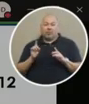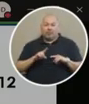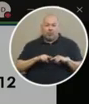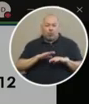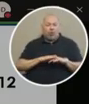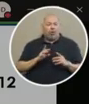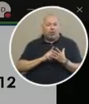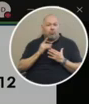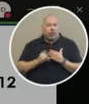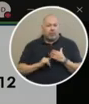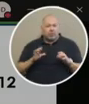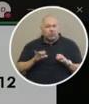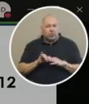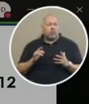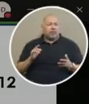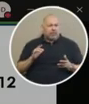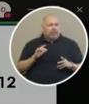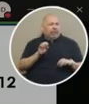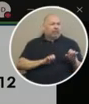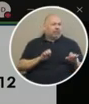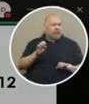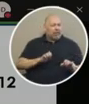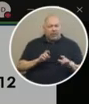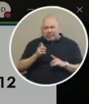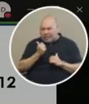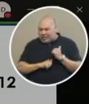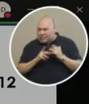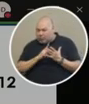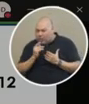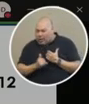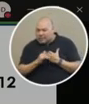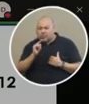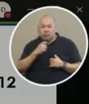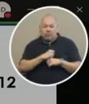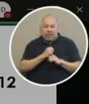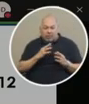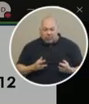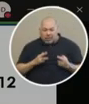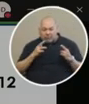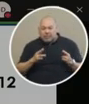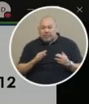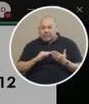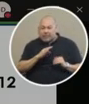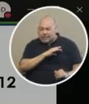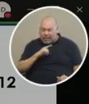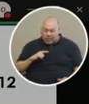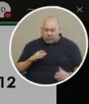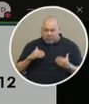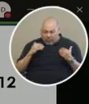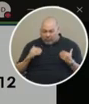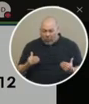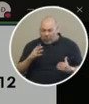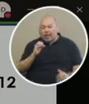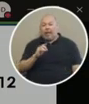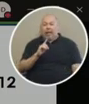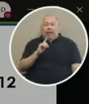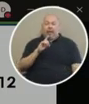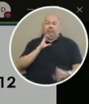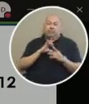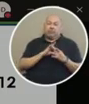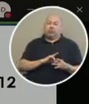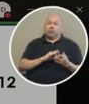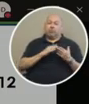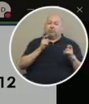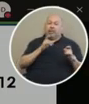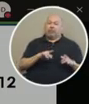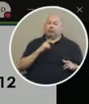projects, we'll be doing a thorough evaluation of each one of these projects to make a recommendation to council as we move forward. And it ties into what the city